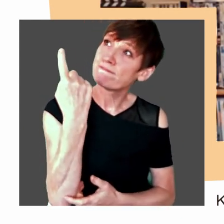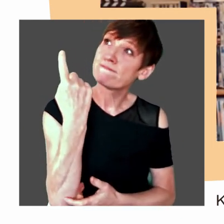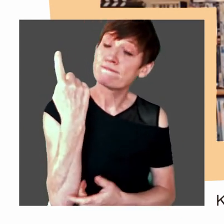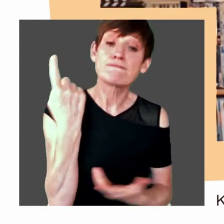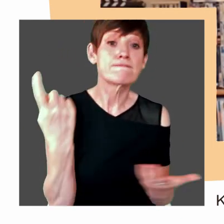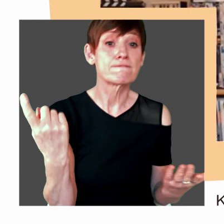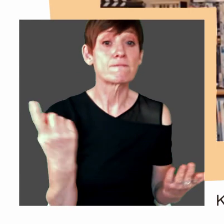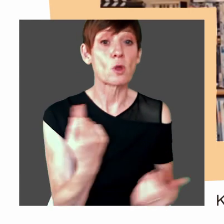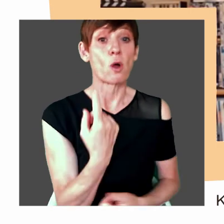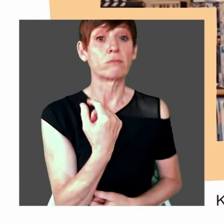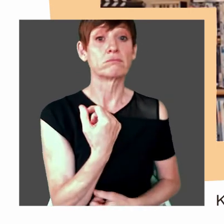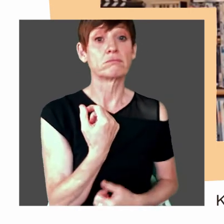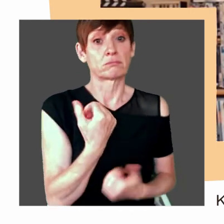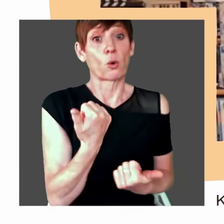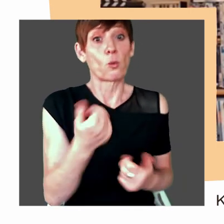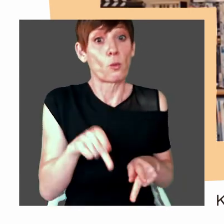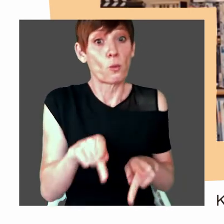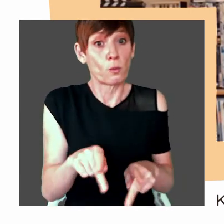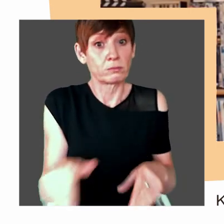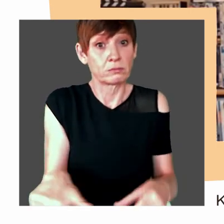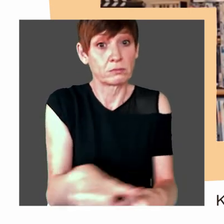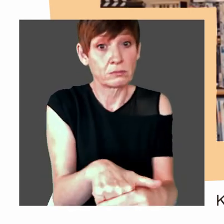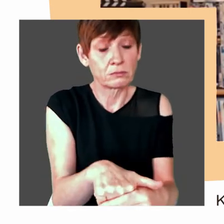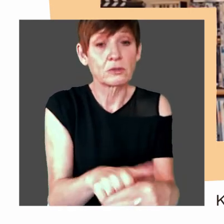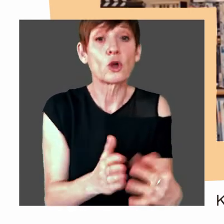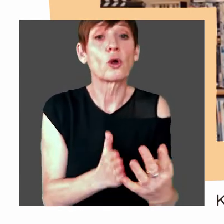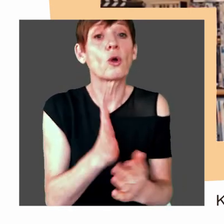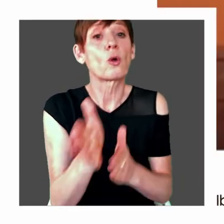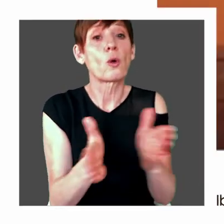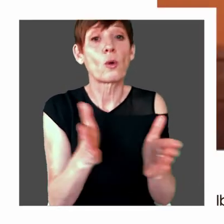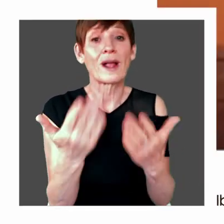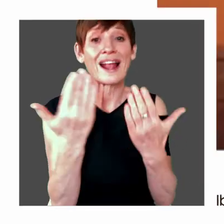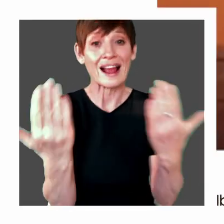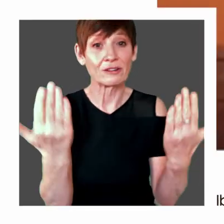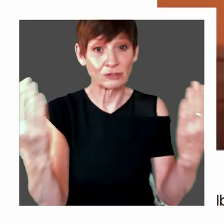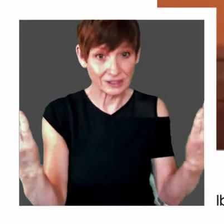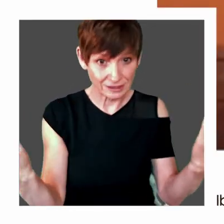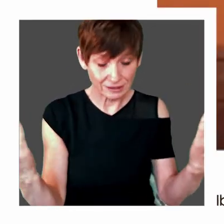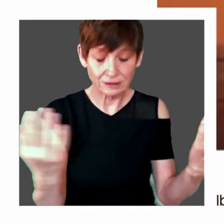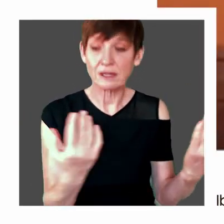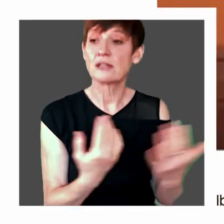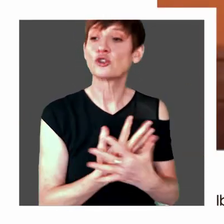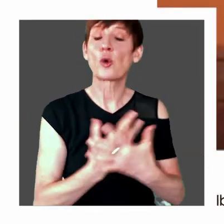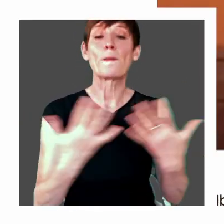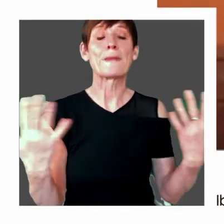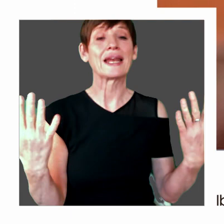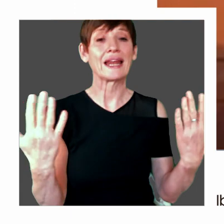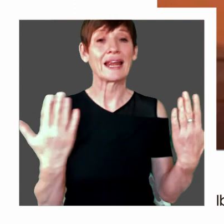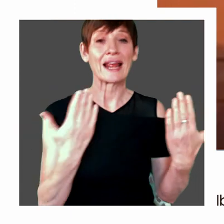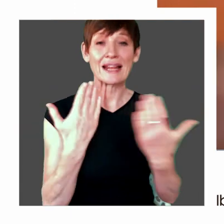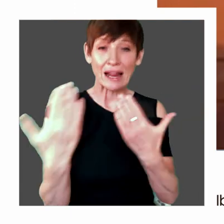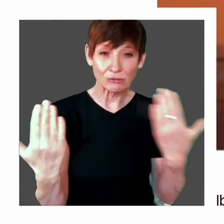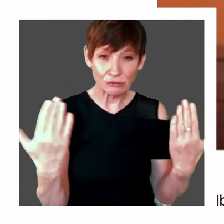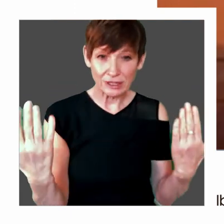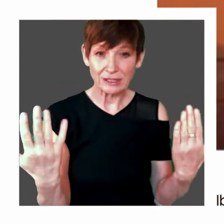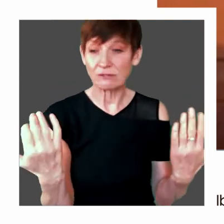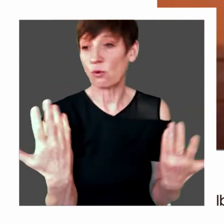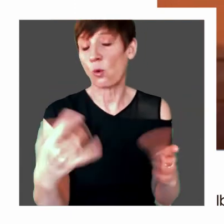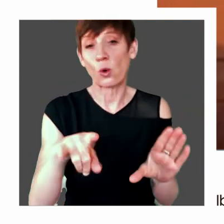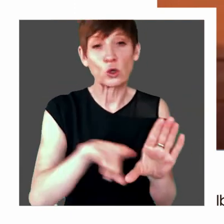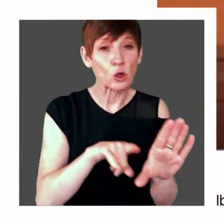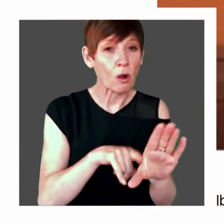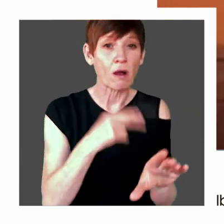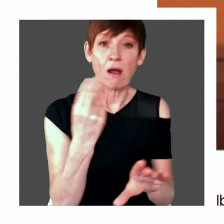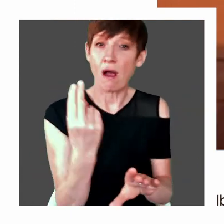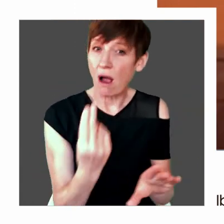these communities is through galleries. So a lot of them, for young artists or stuff like